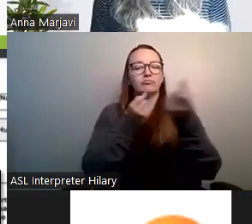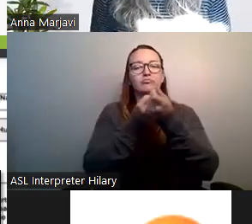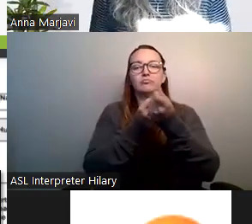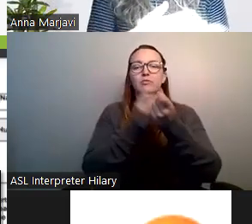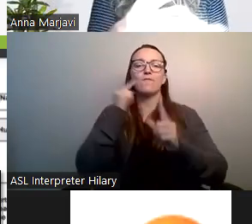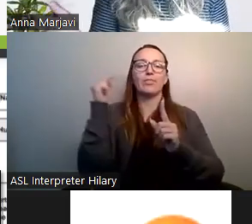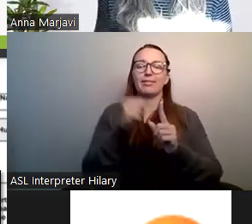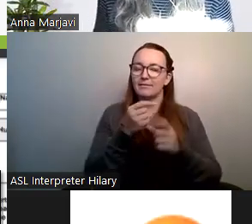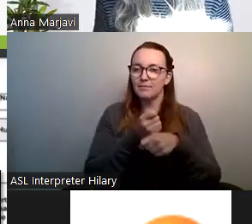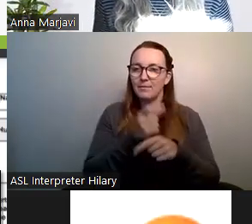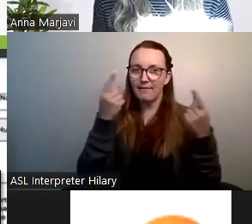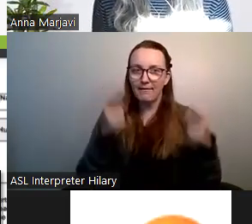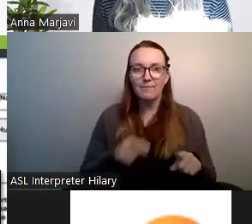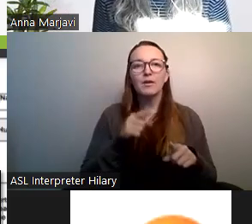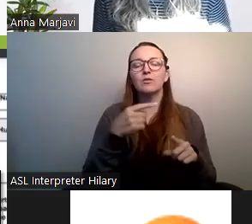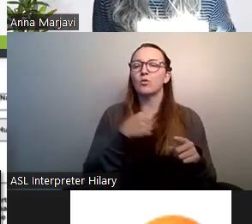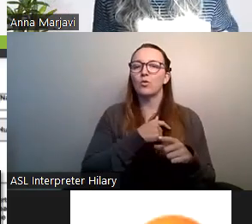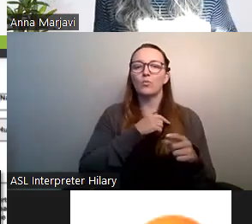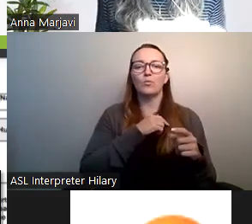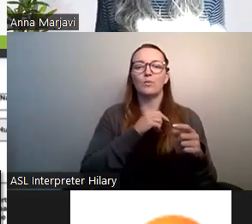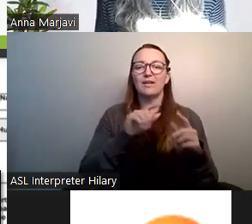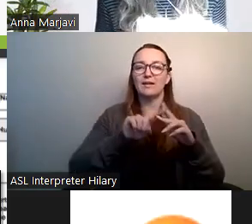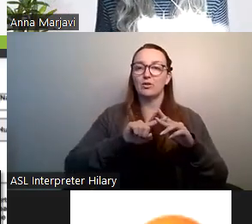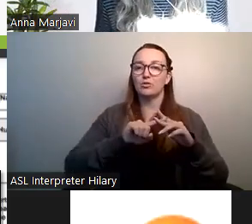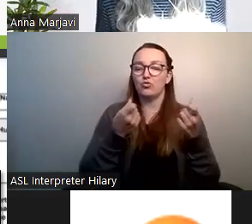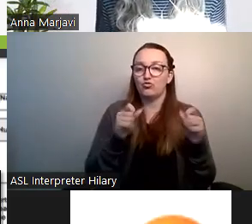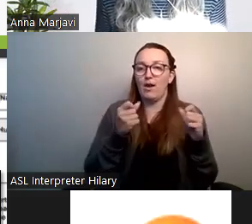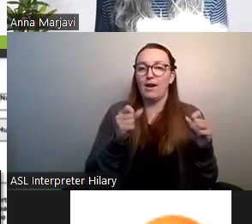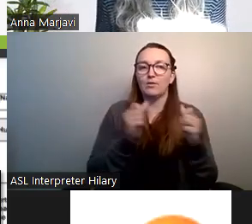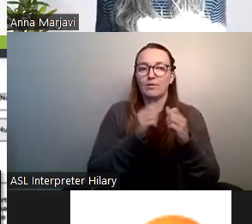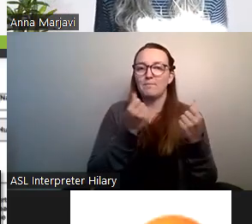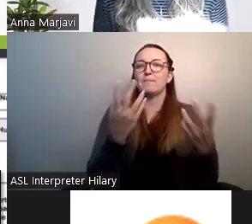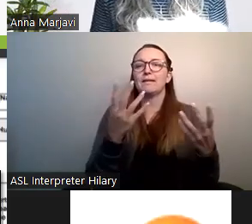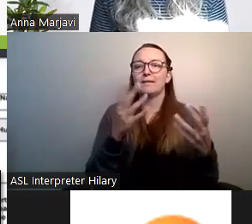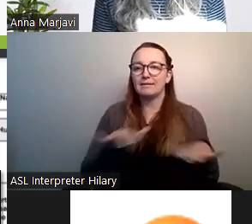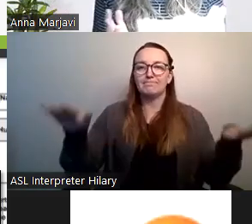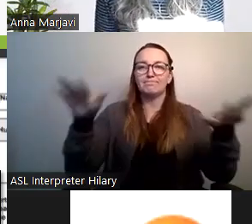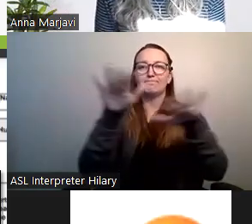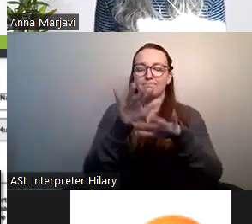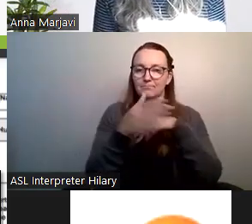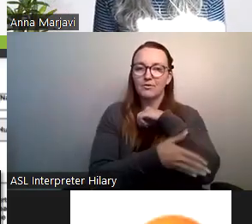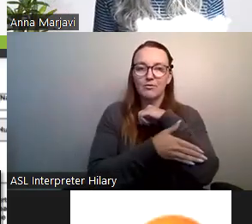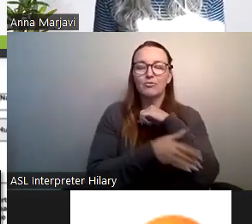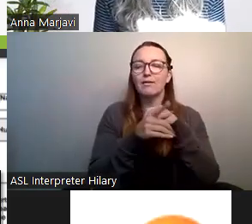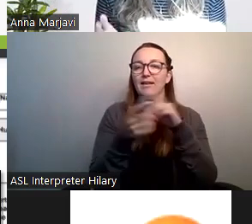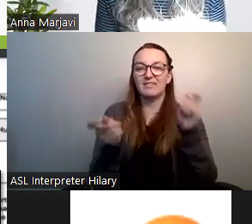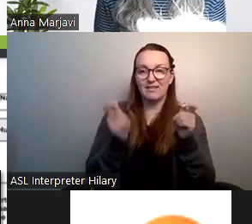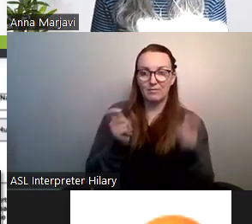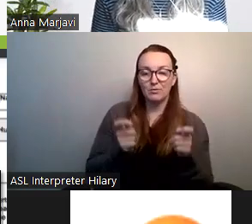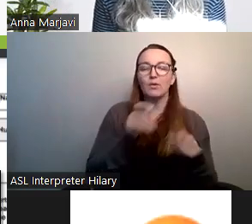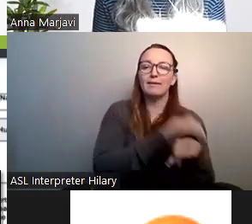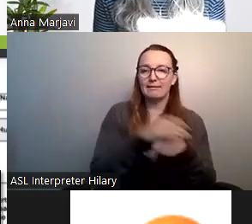piloted it with a number of health centers across the country and domestic violence programs. And it's adaptable, it's in English